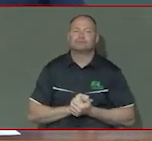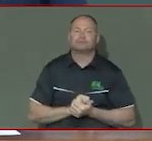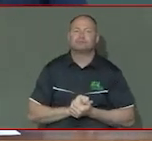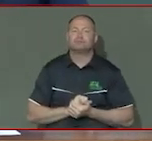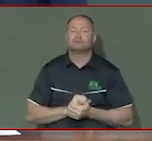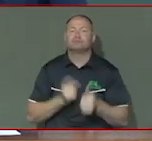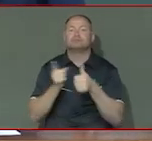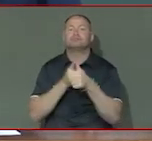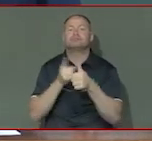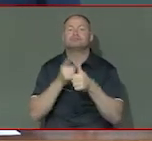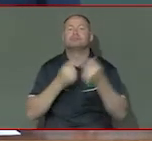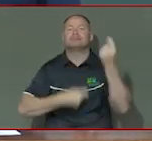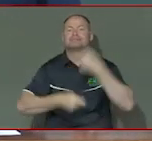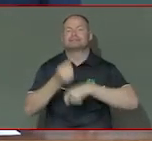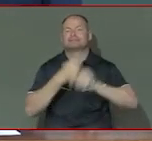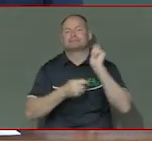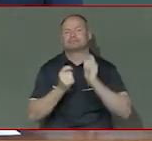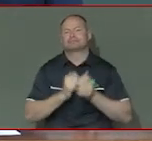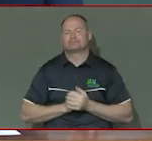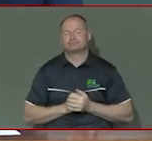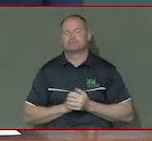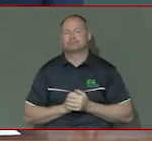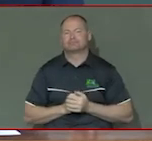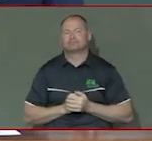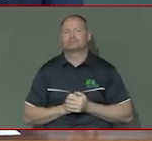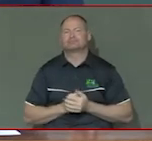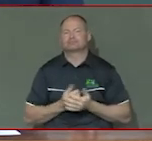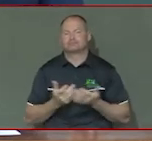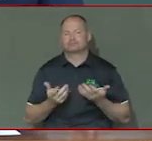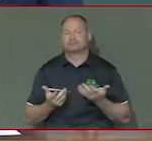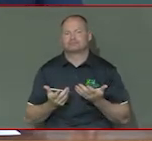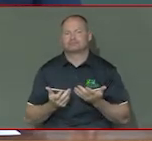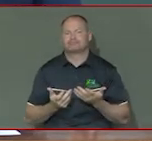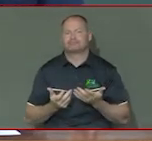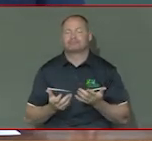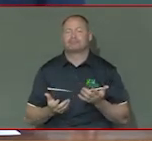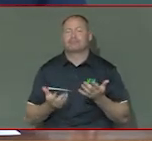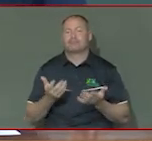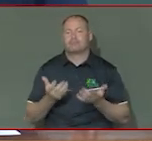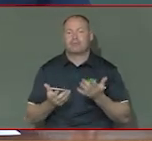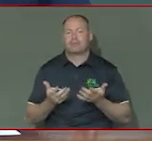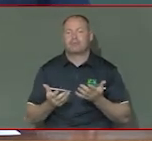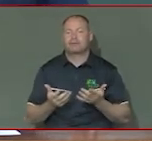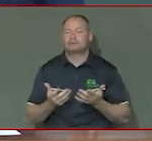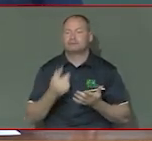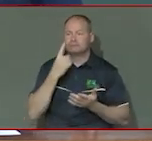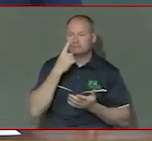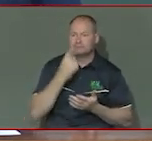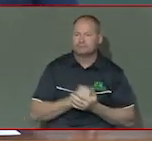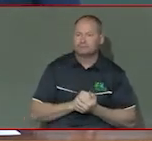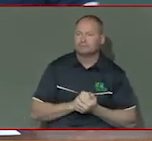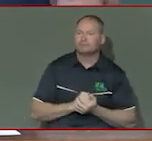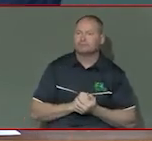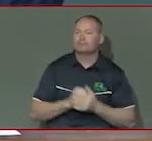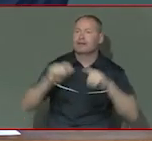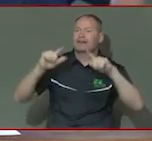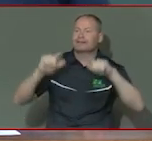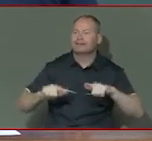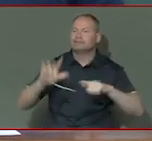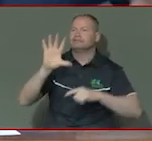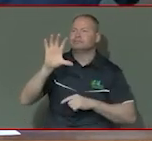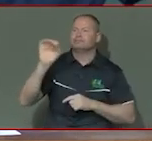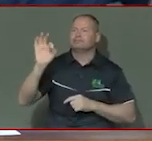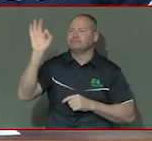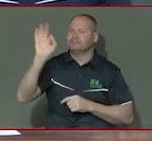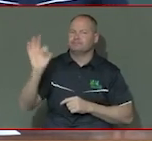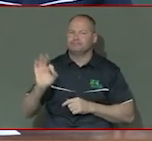sales. You go by and they say less 50%, less 20%, up to